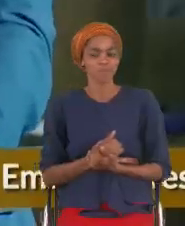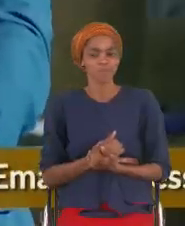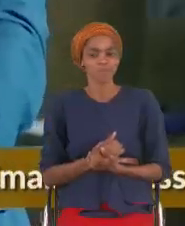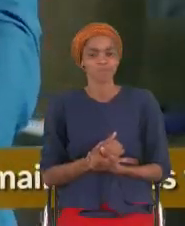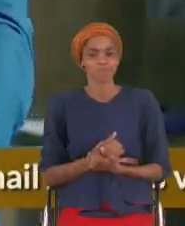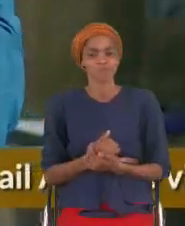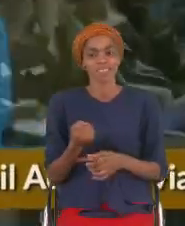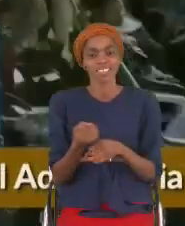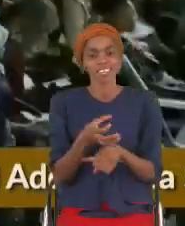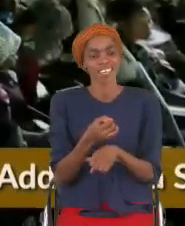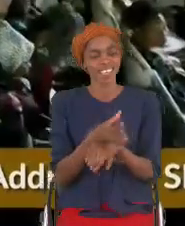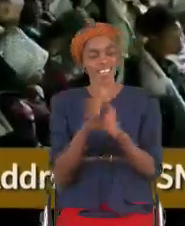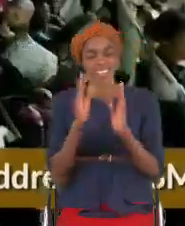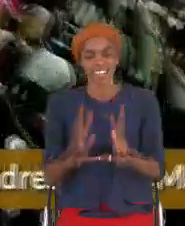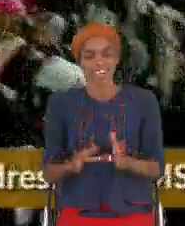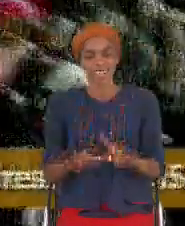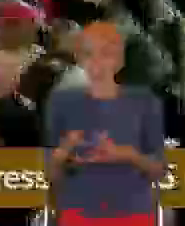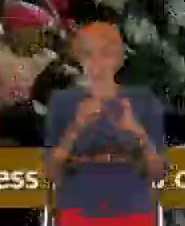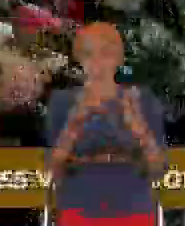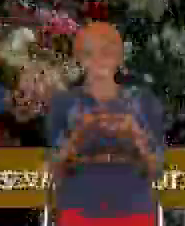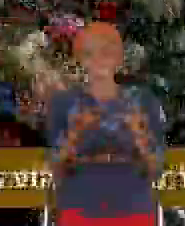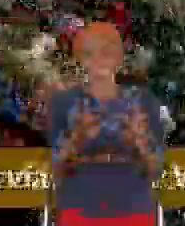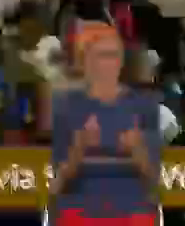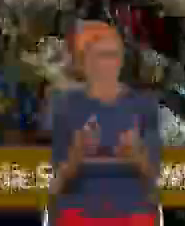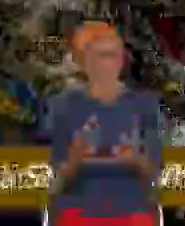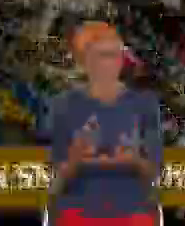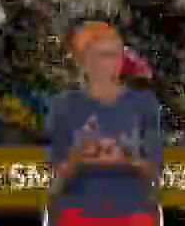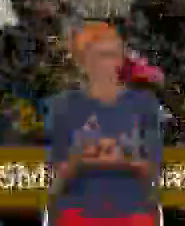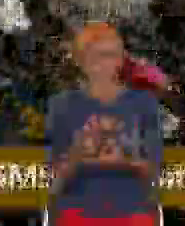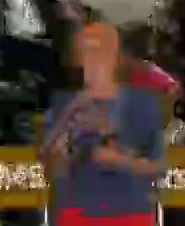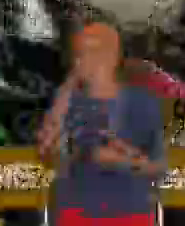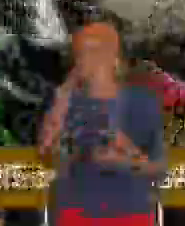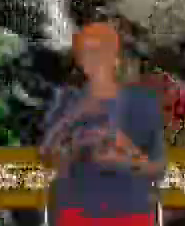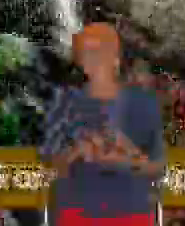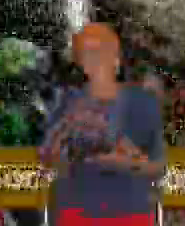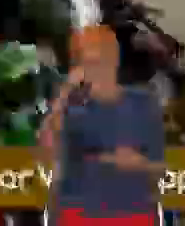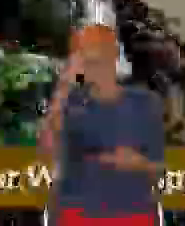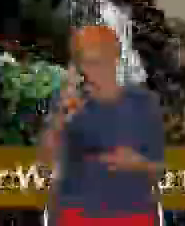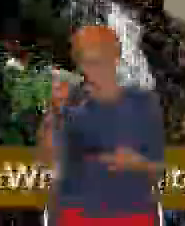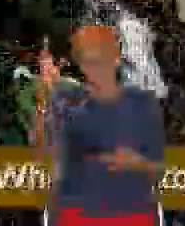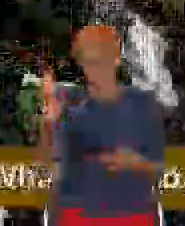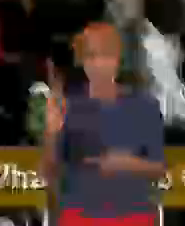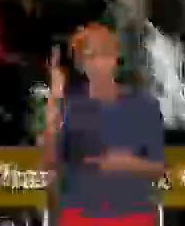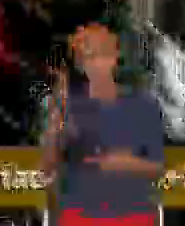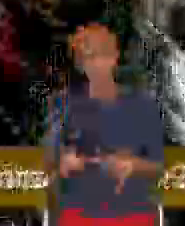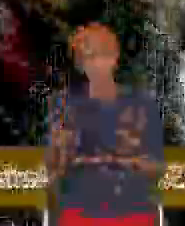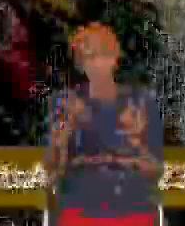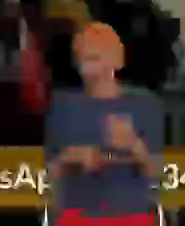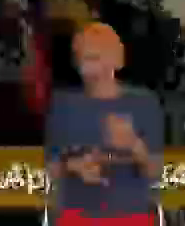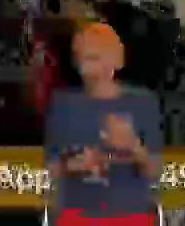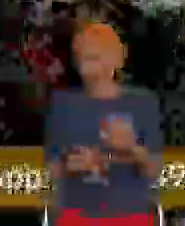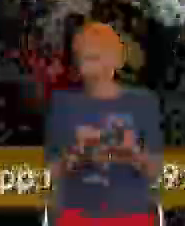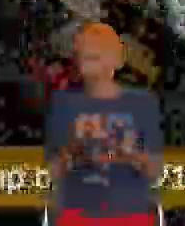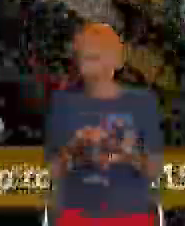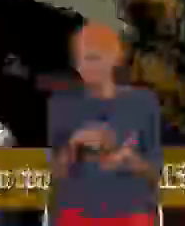Counselors, do it fast. Remember, the man of God will soon come up again to